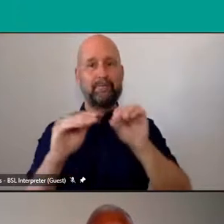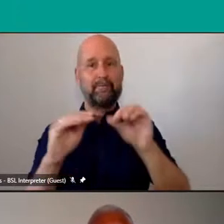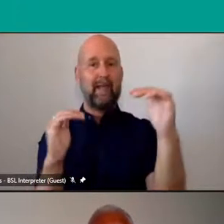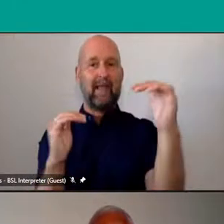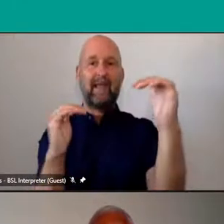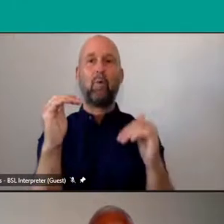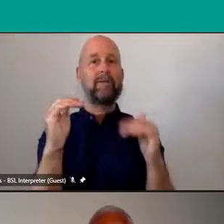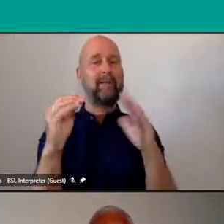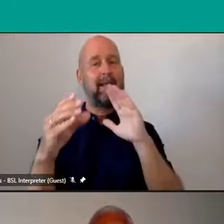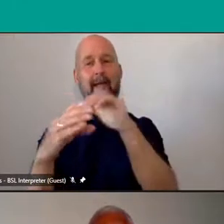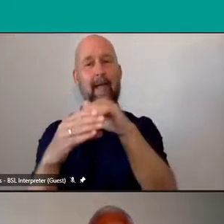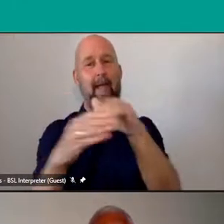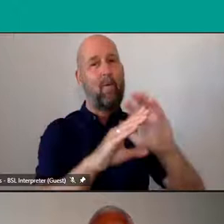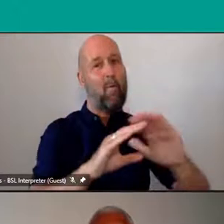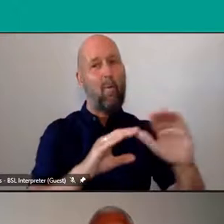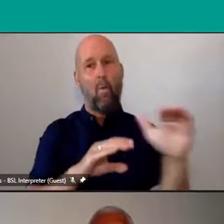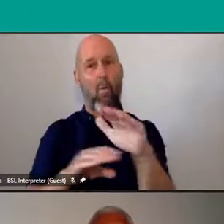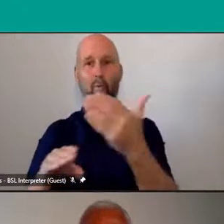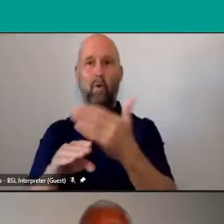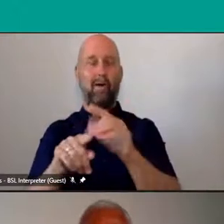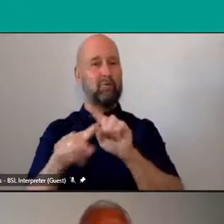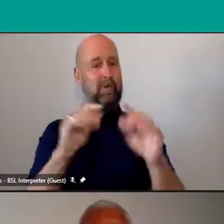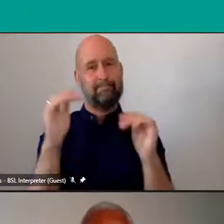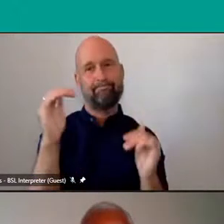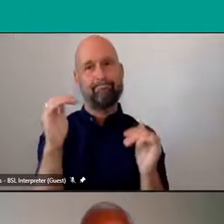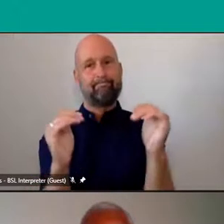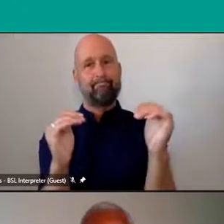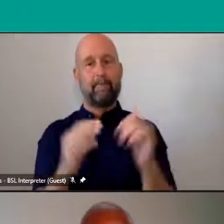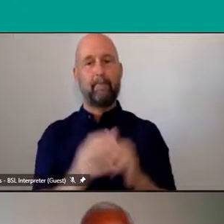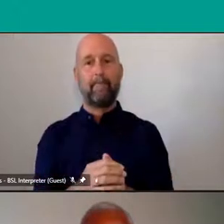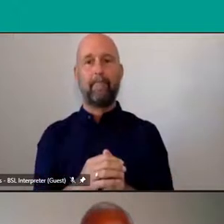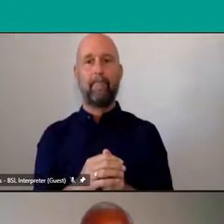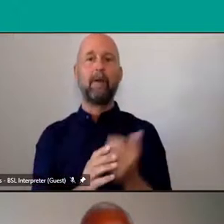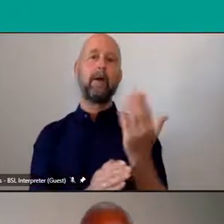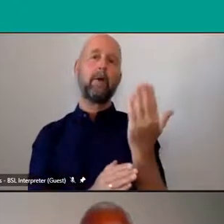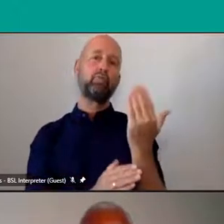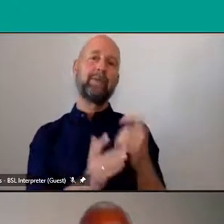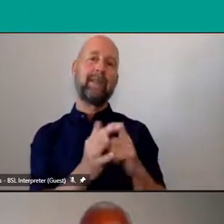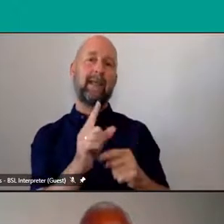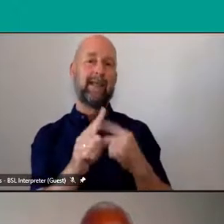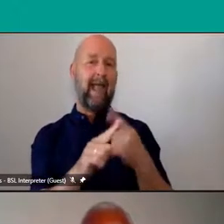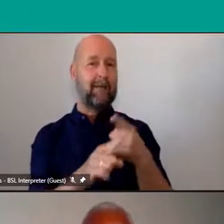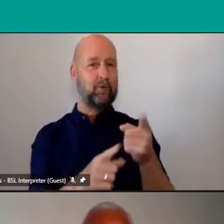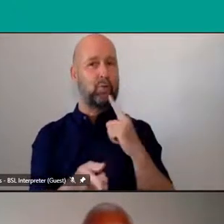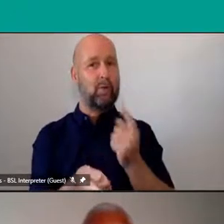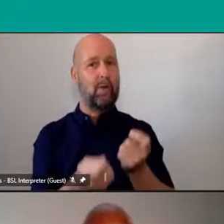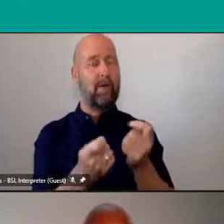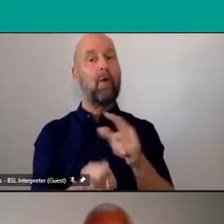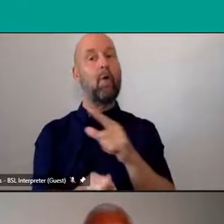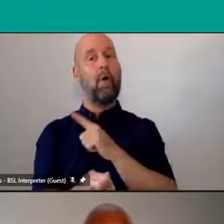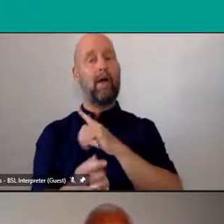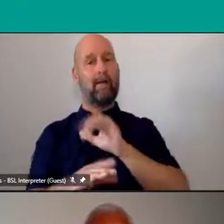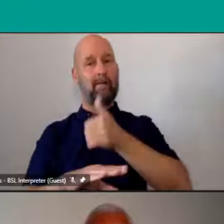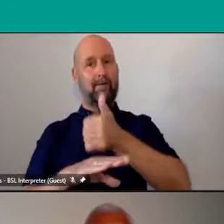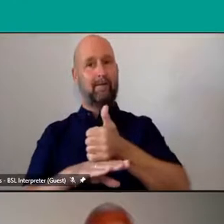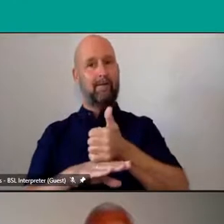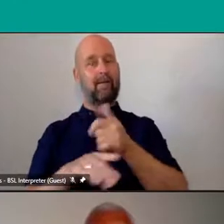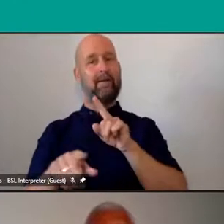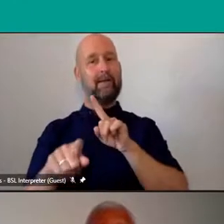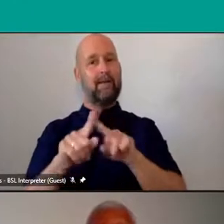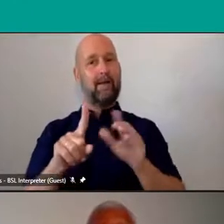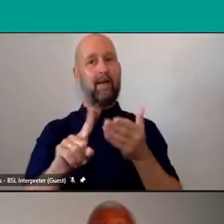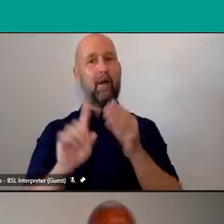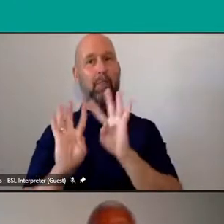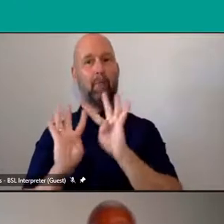across everything that we do. And recently, Kate, you mentioned it, I have established the Tackling Inequality